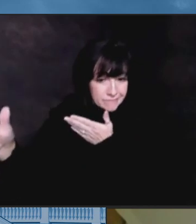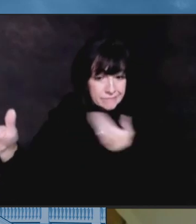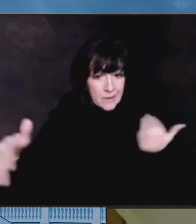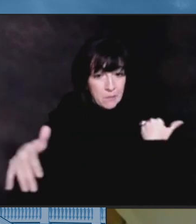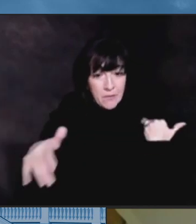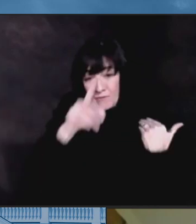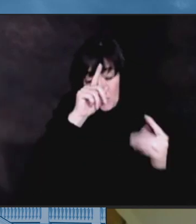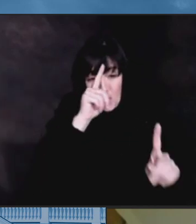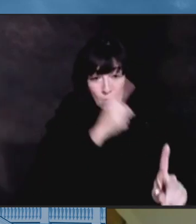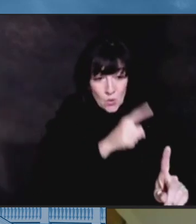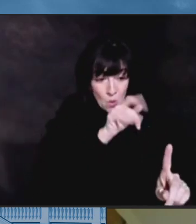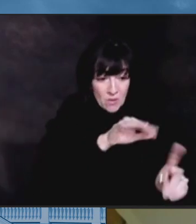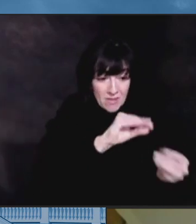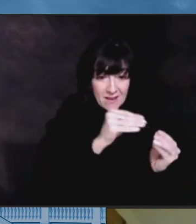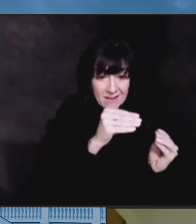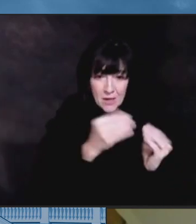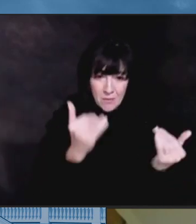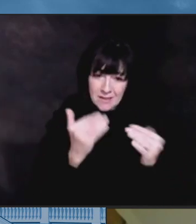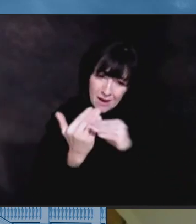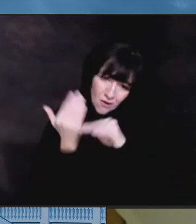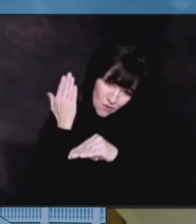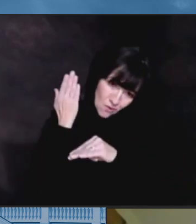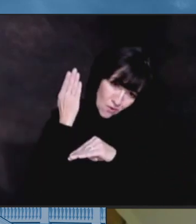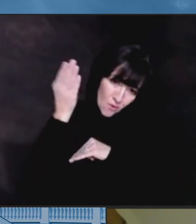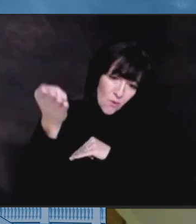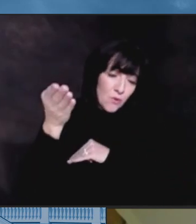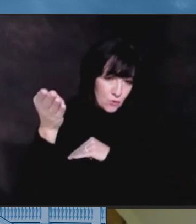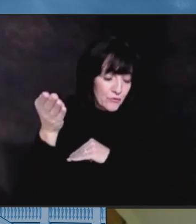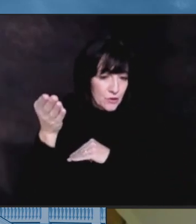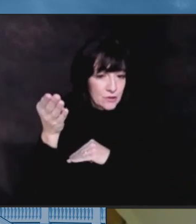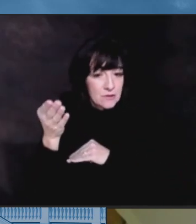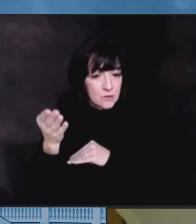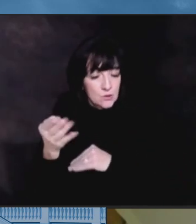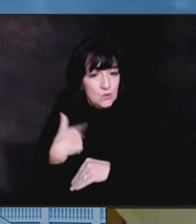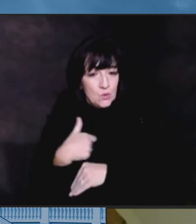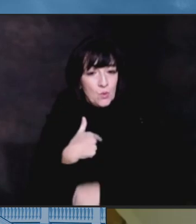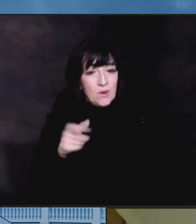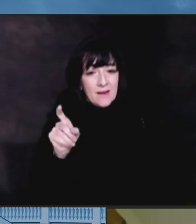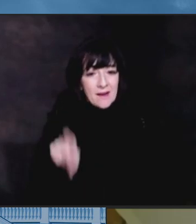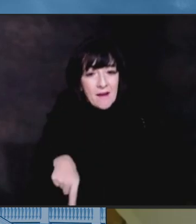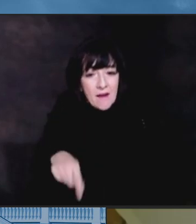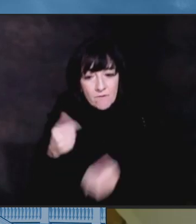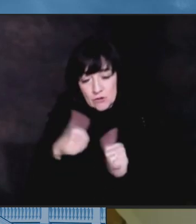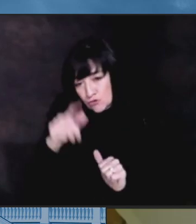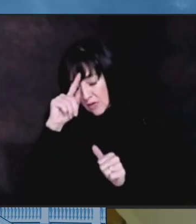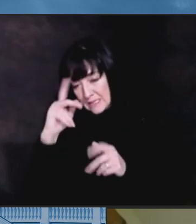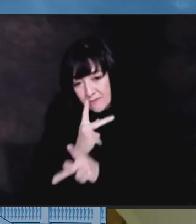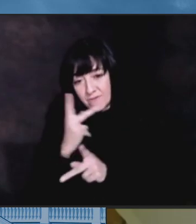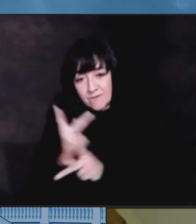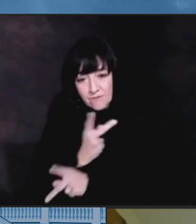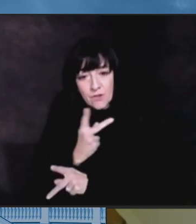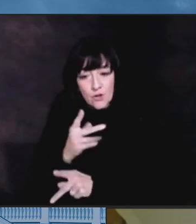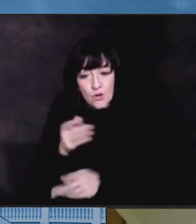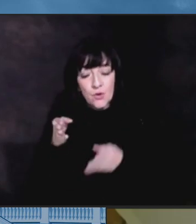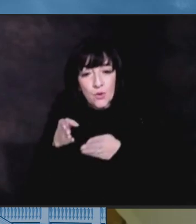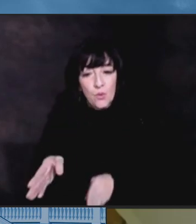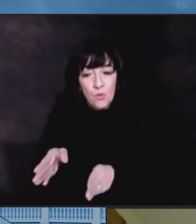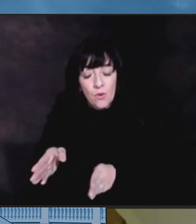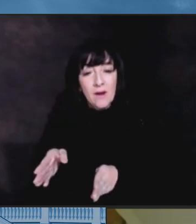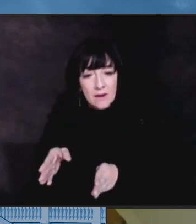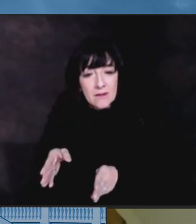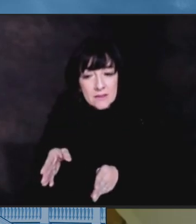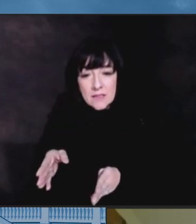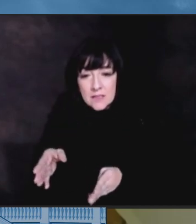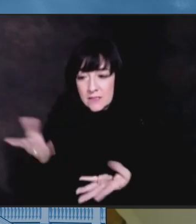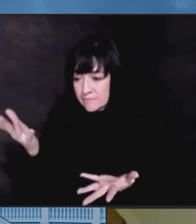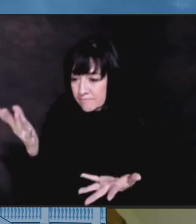provide results in a more timely basis, and so have to try to figure out a way to strike a balance there, AJ, with respect to number